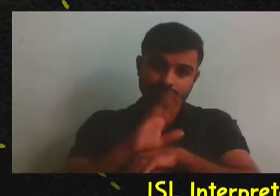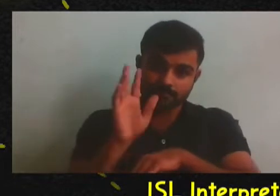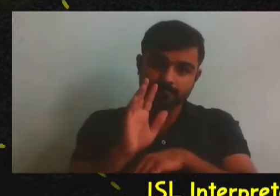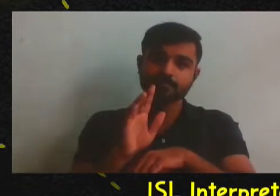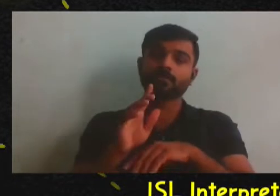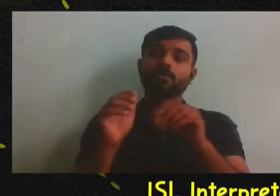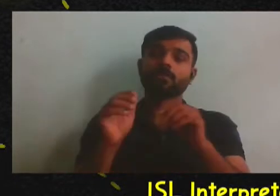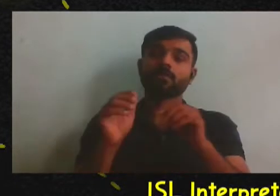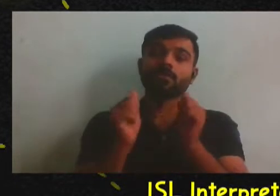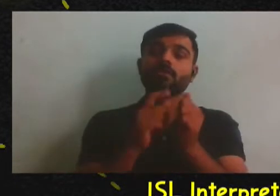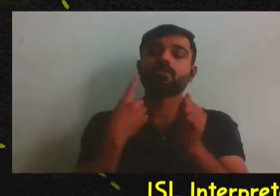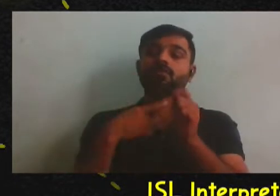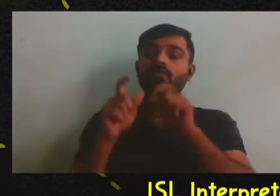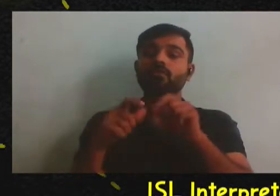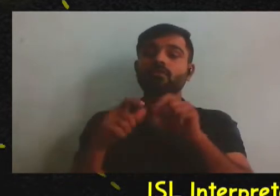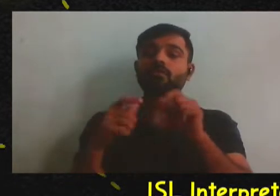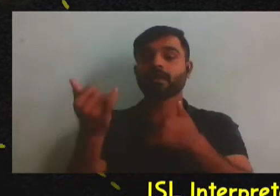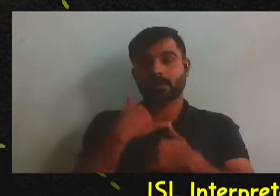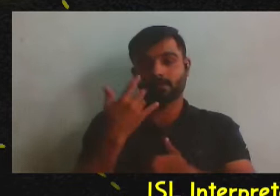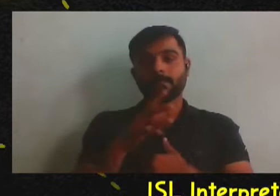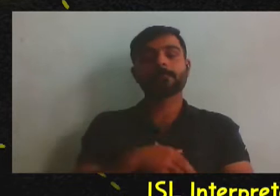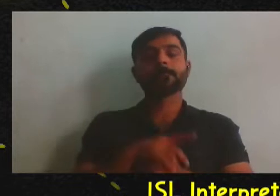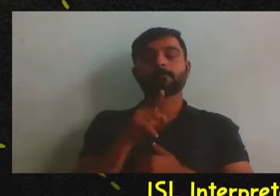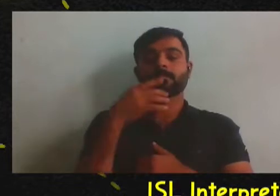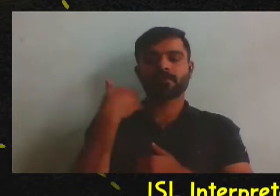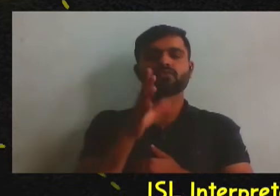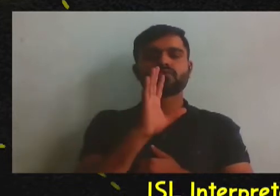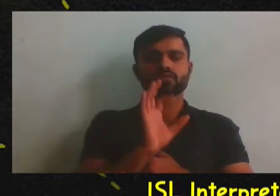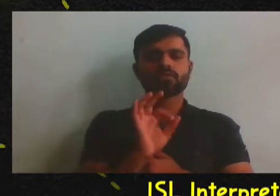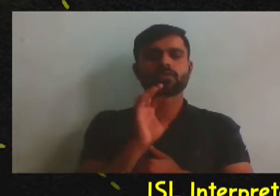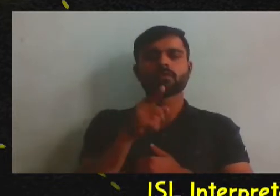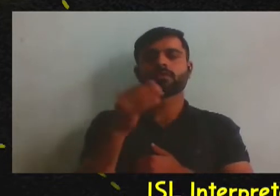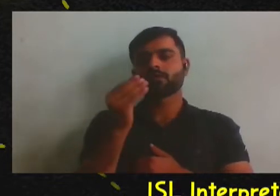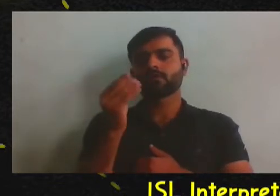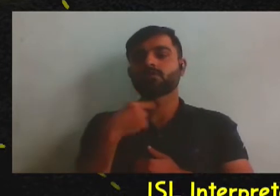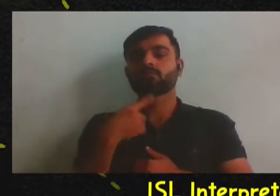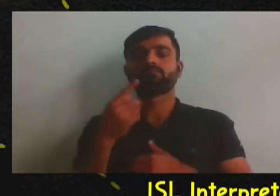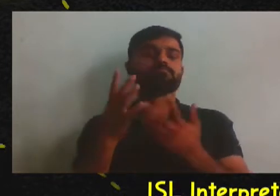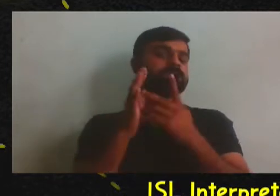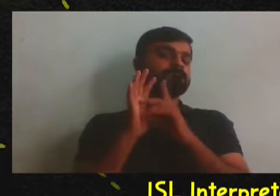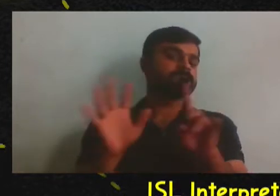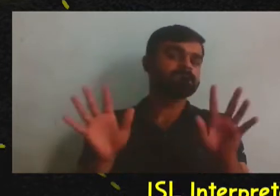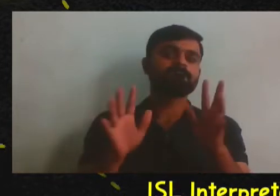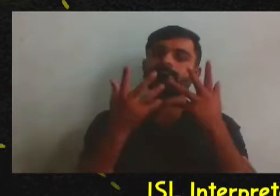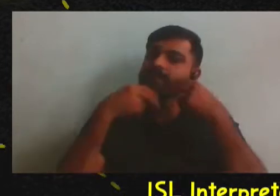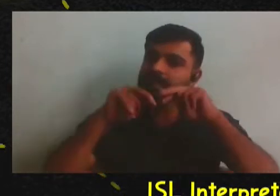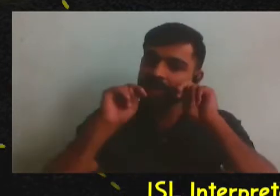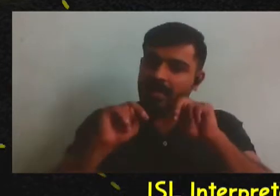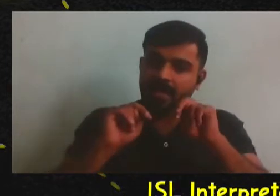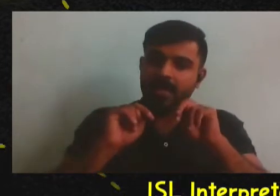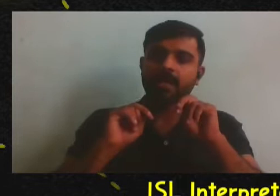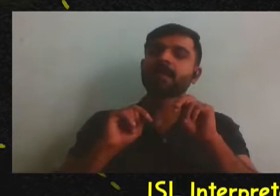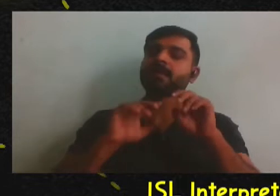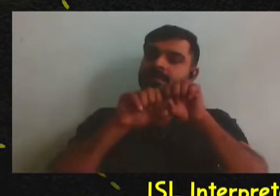to someone who's called, as opposed to there's somebody who's desperately requiring assistance